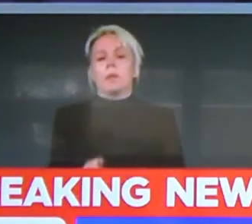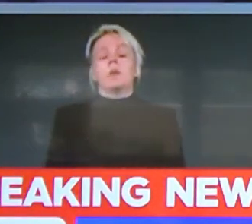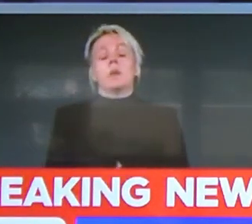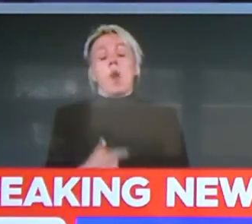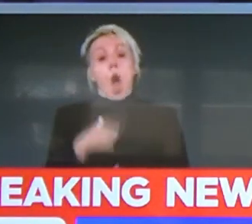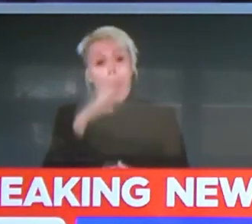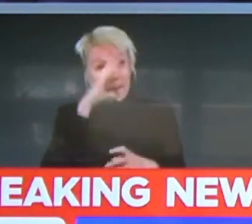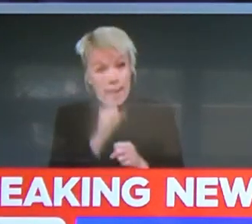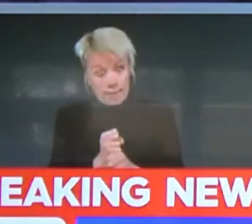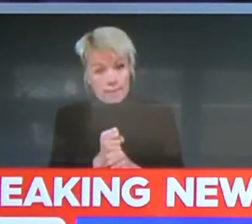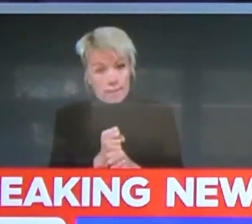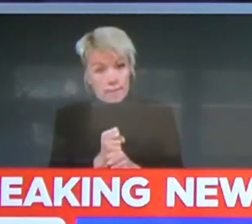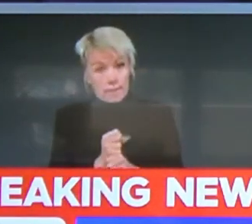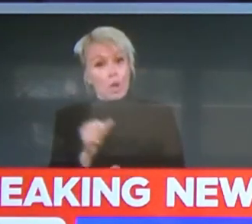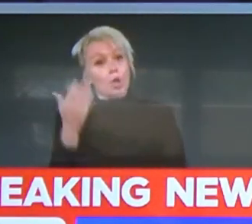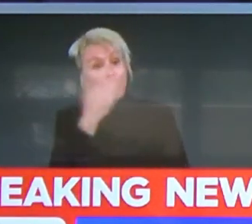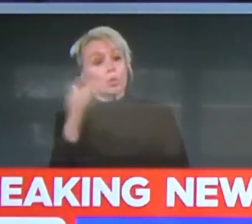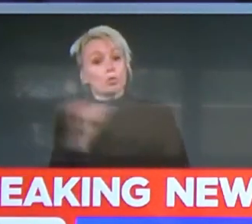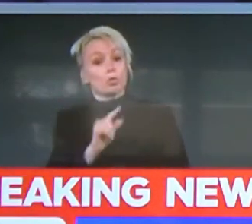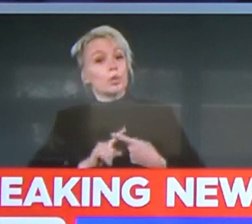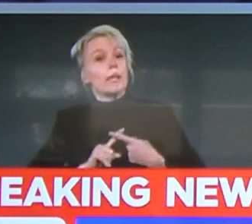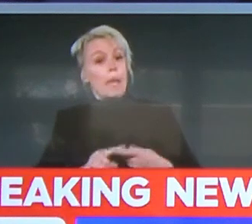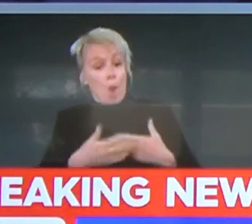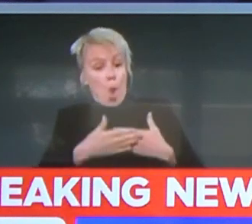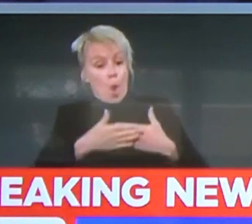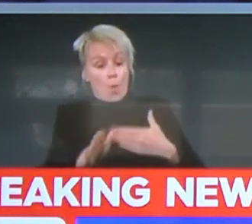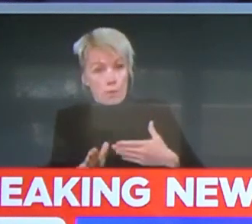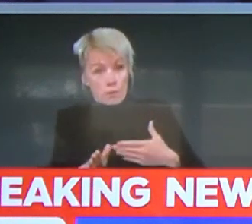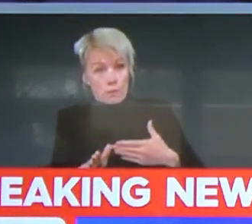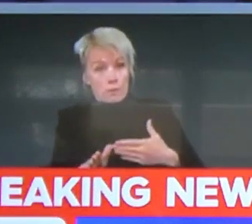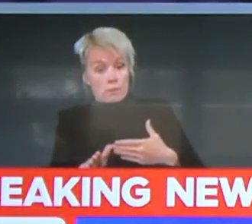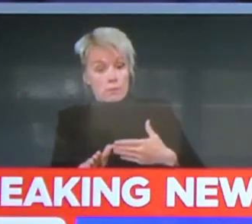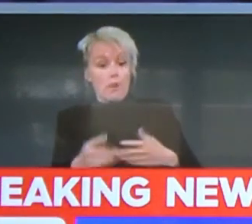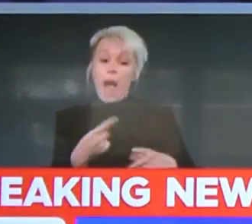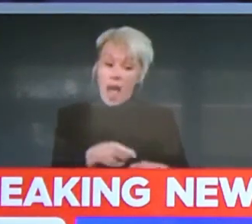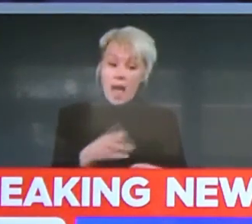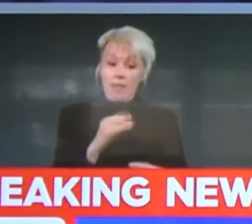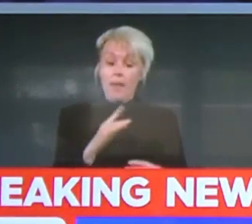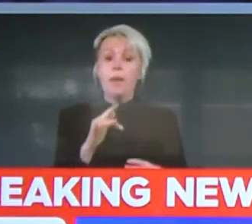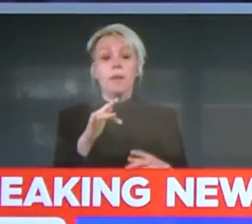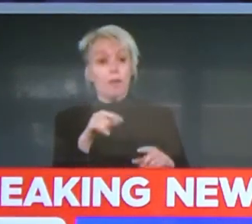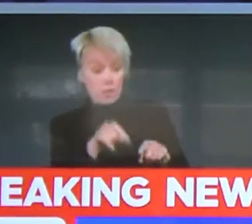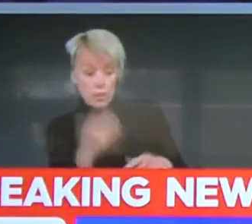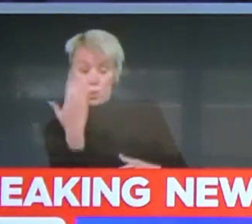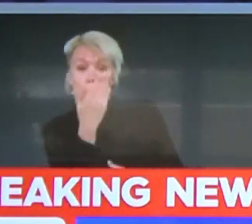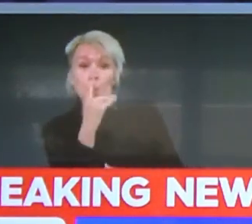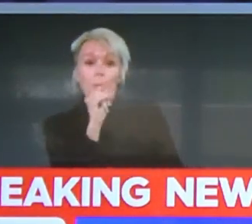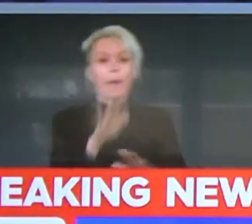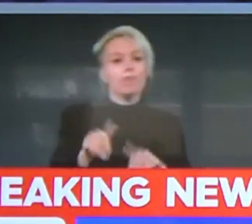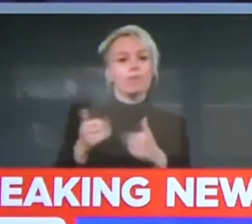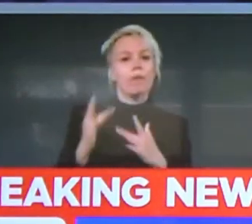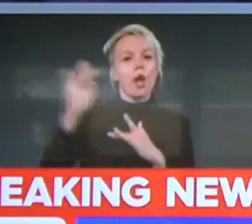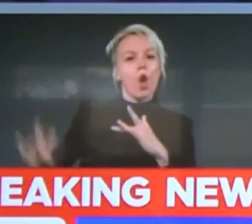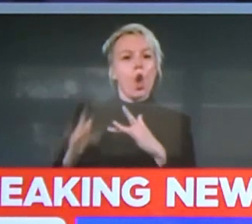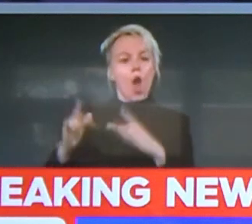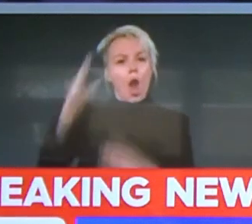National Cabinet is that schools should remain open and they can provide distance learning for those parents that wish their